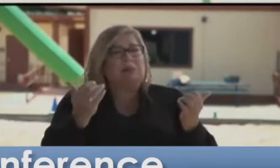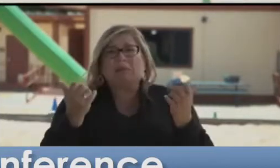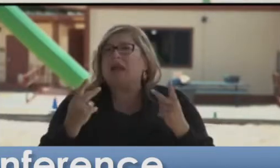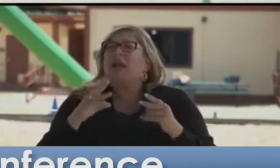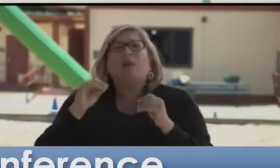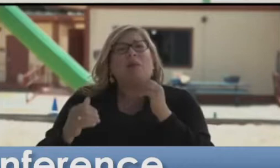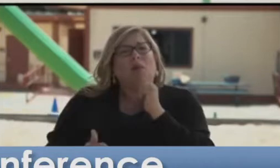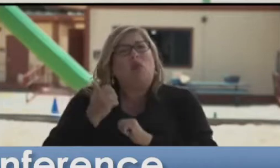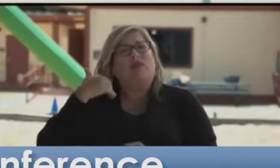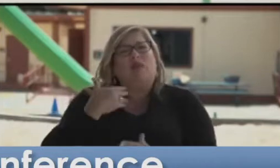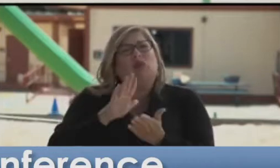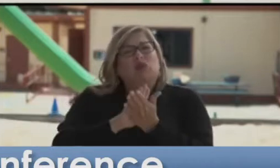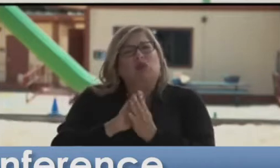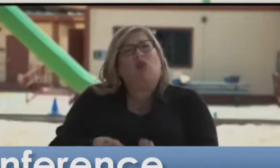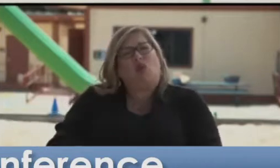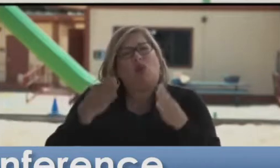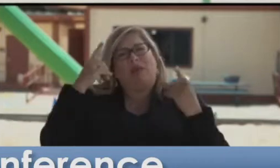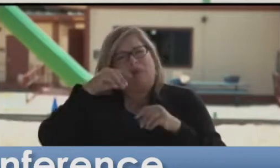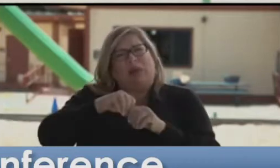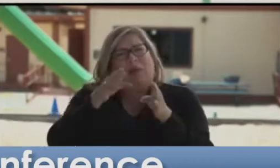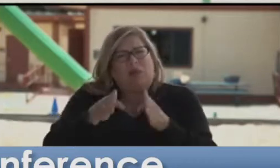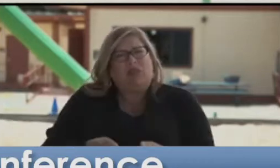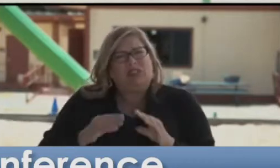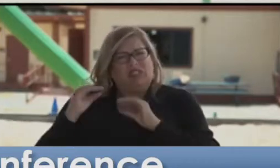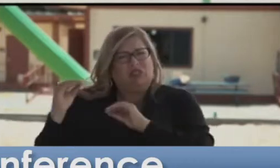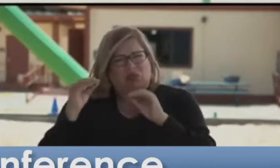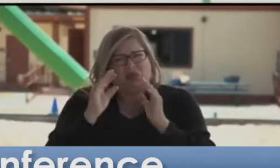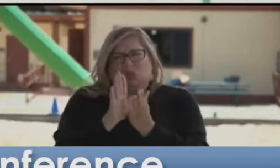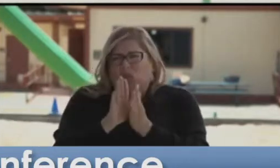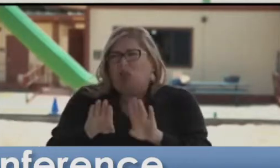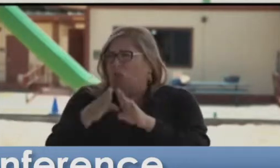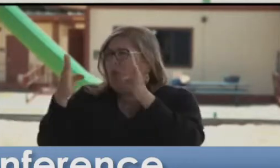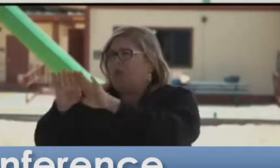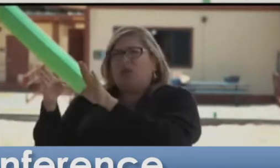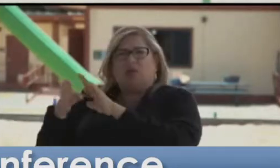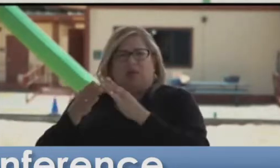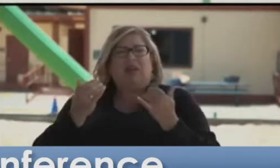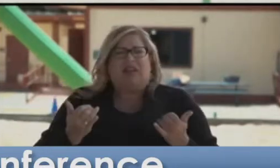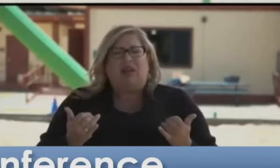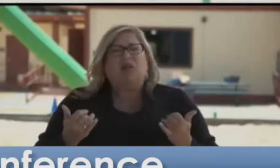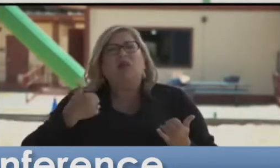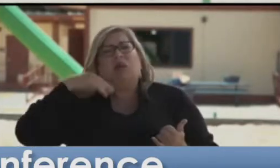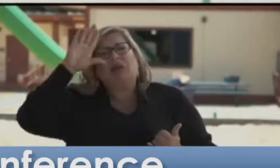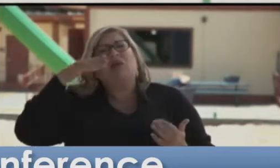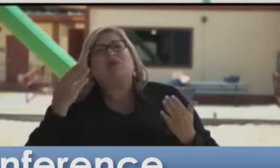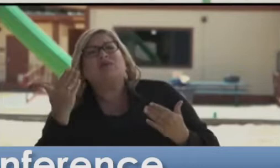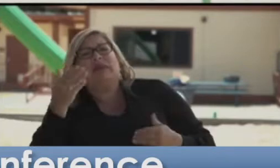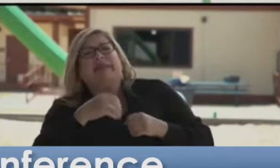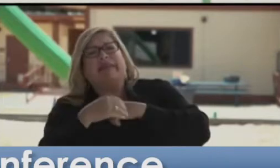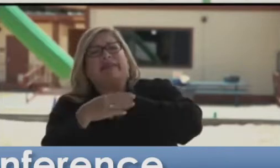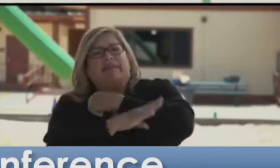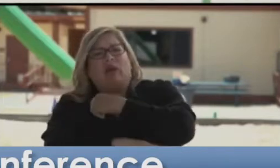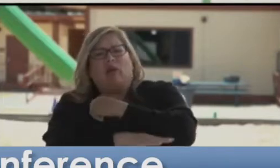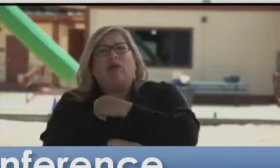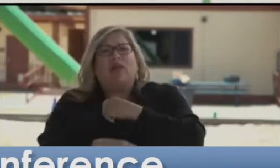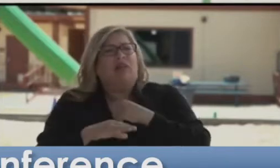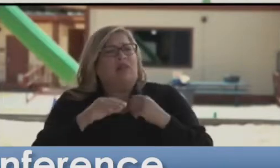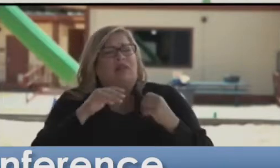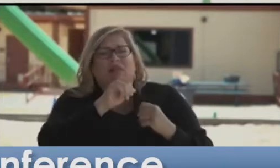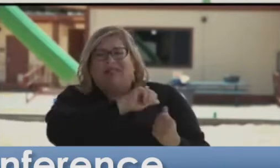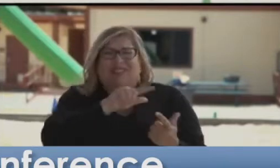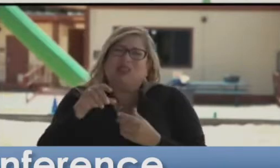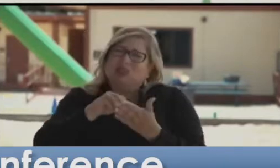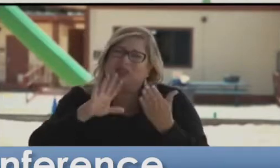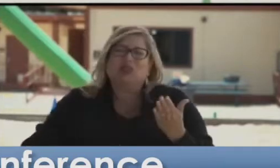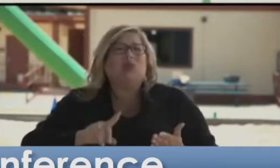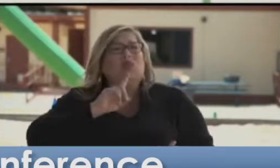schools have reopened for in-person instruction, and everyone understands that as we head to the fall, in-person instruction is what our students need